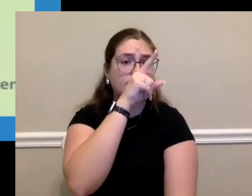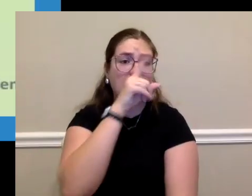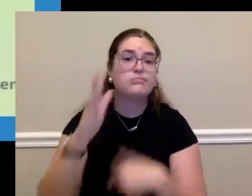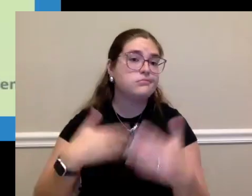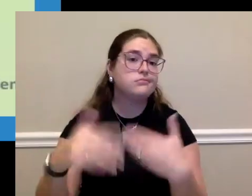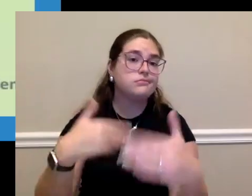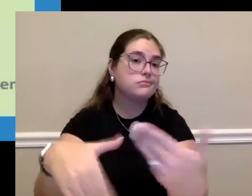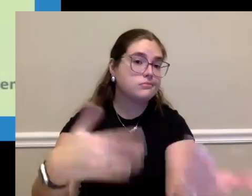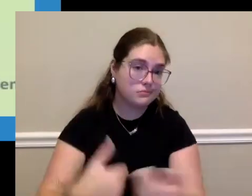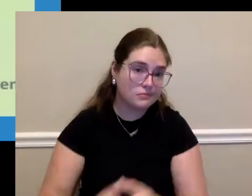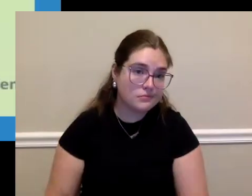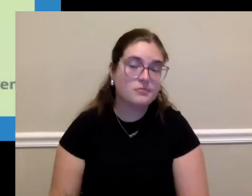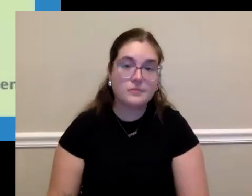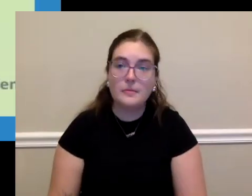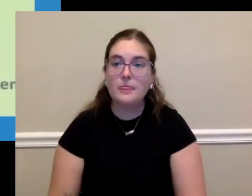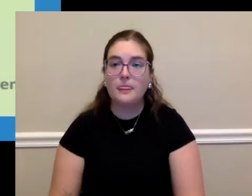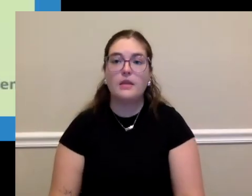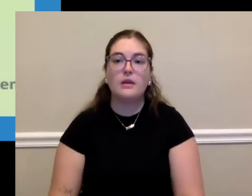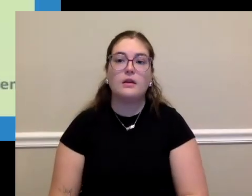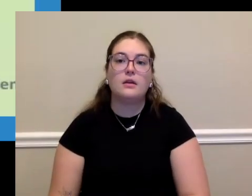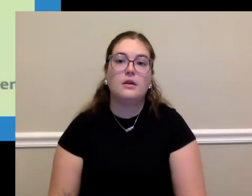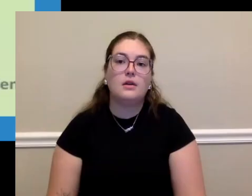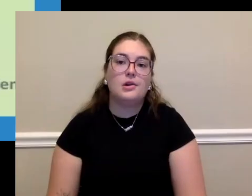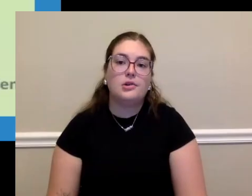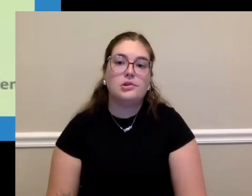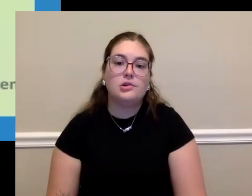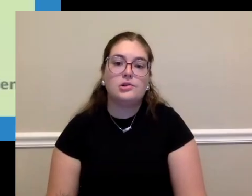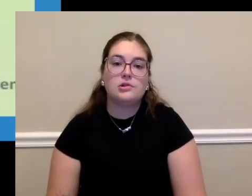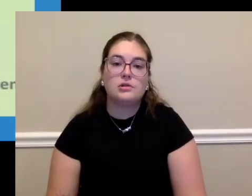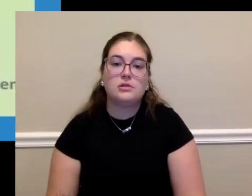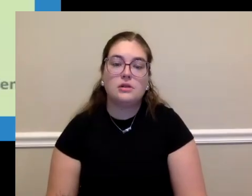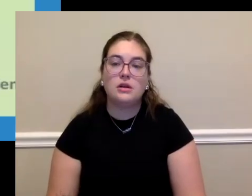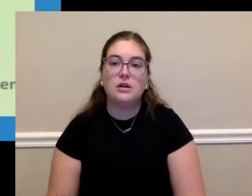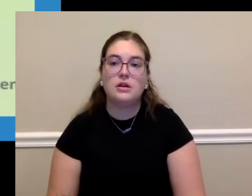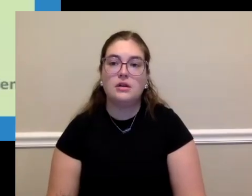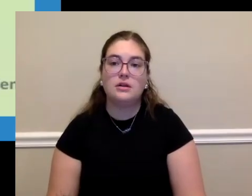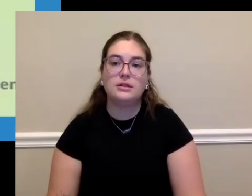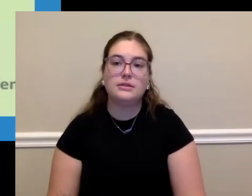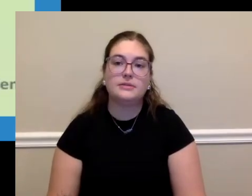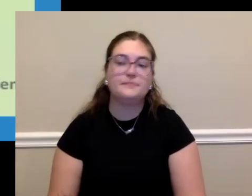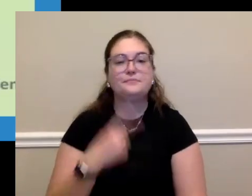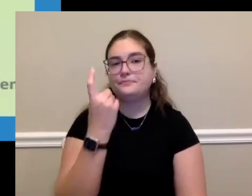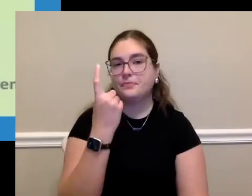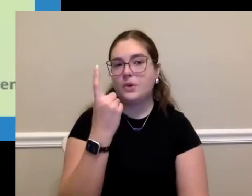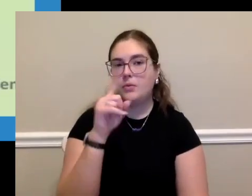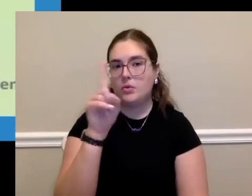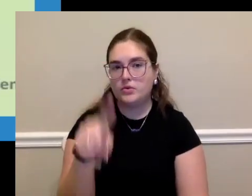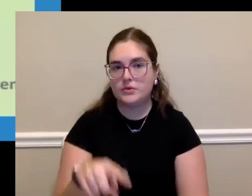it. So, Mm-hmm. yeah. Okay, so let's see one more